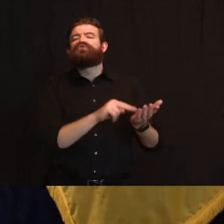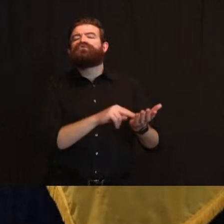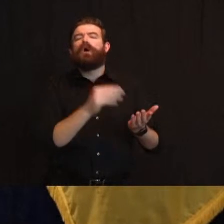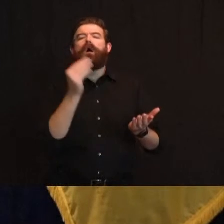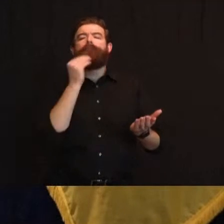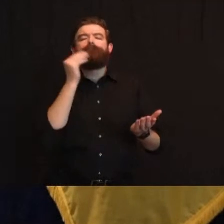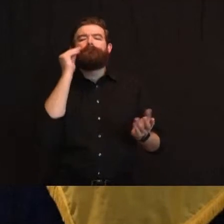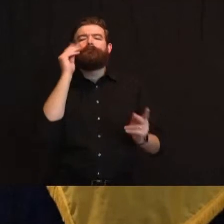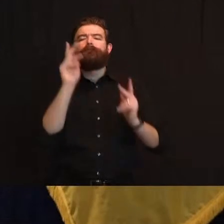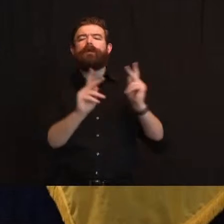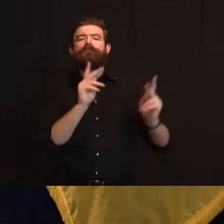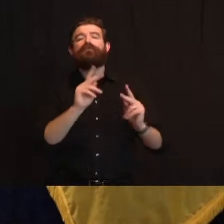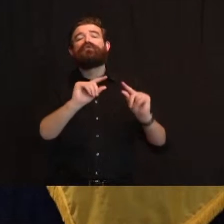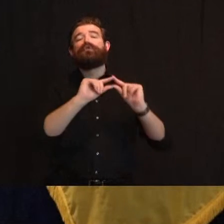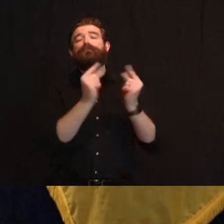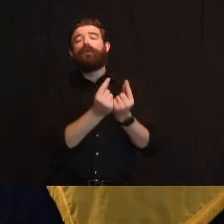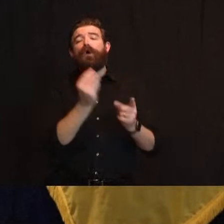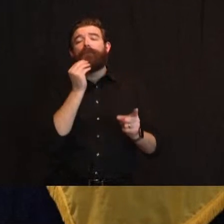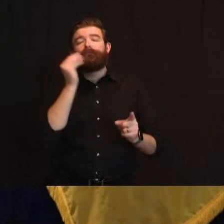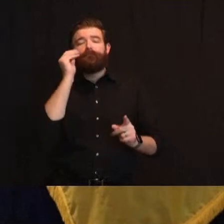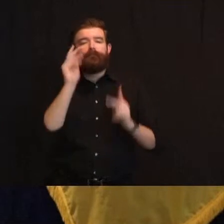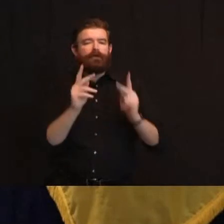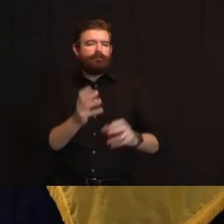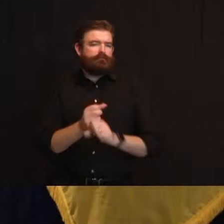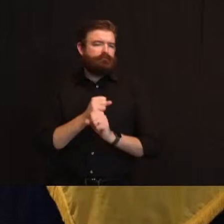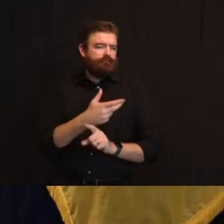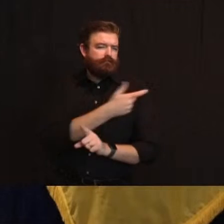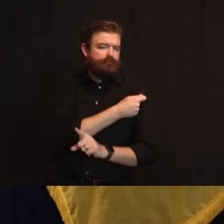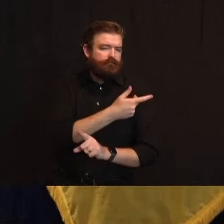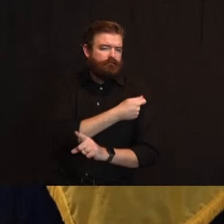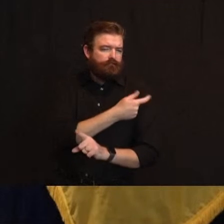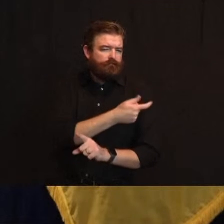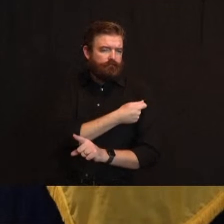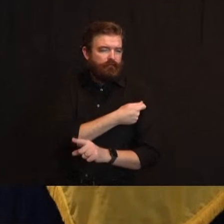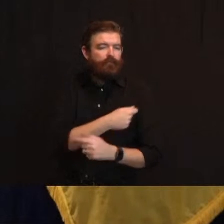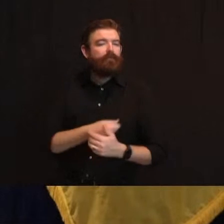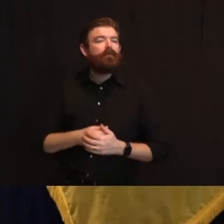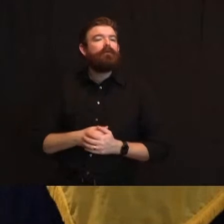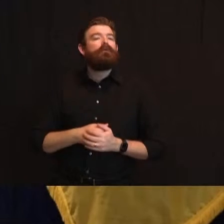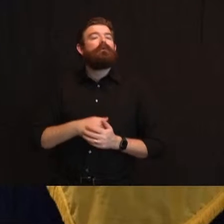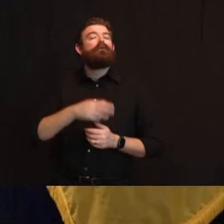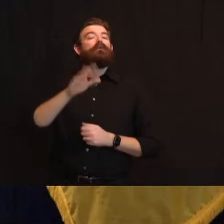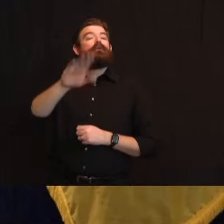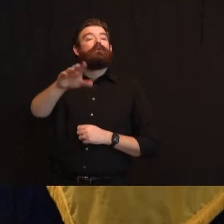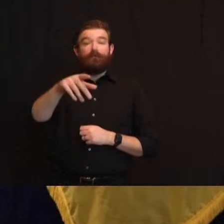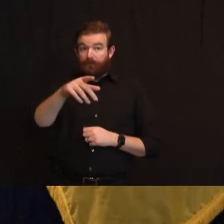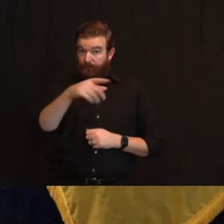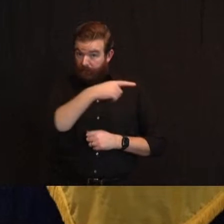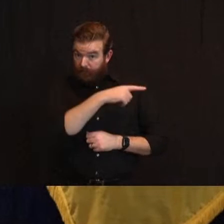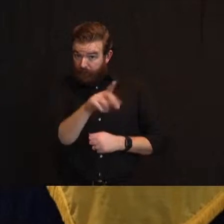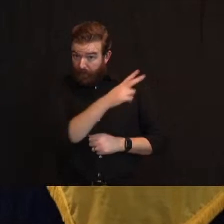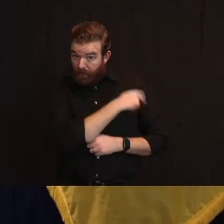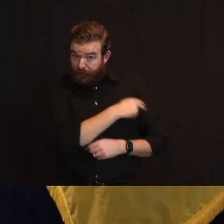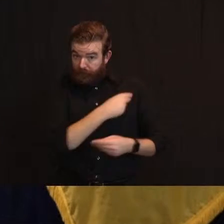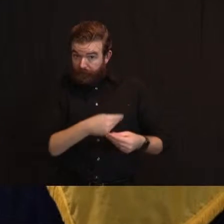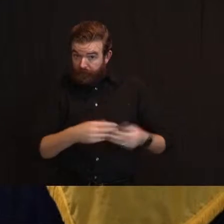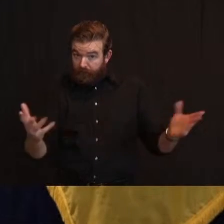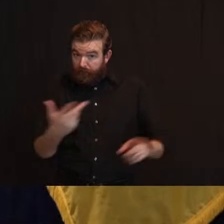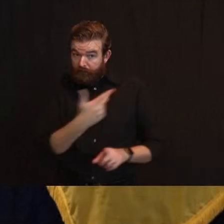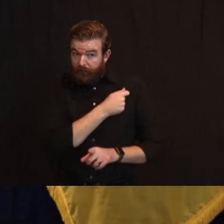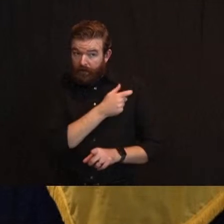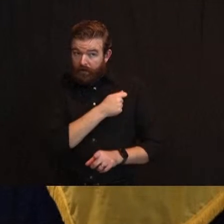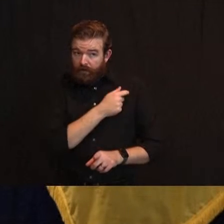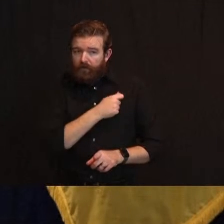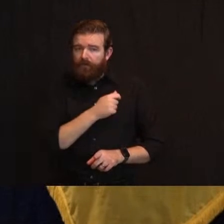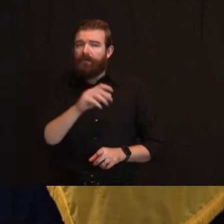their doses. Maybe, for example, again, I think you touched on this, but like when CVS, for example, would be getting those. And Governor, with PA and